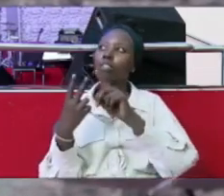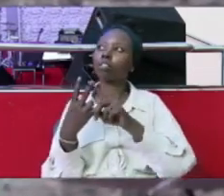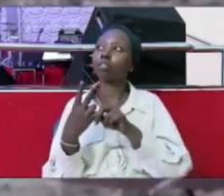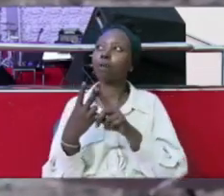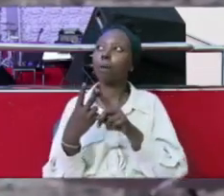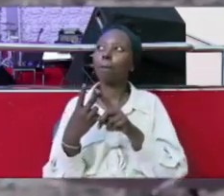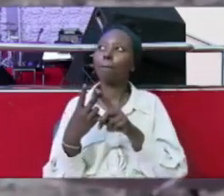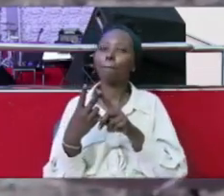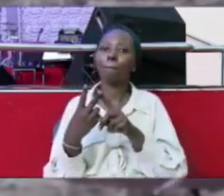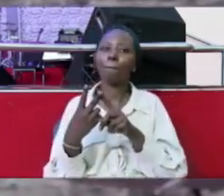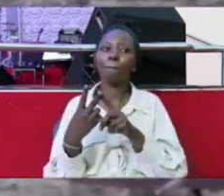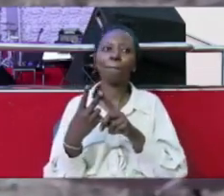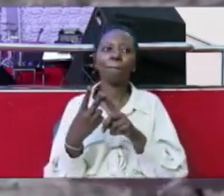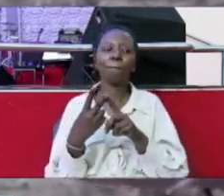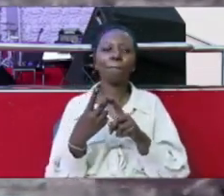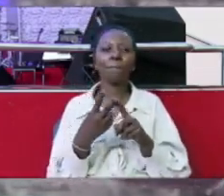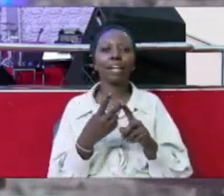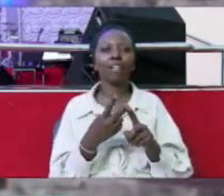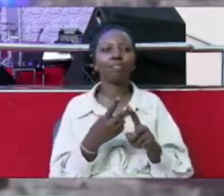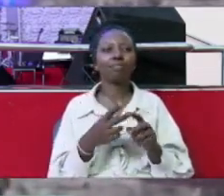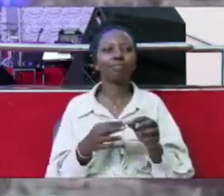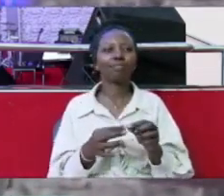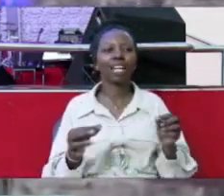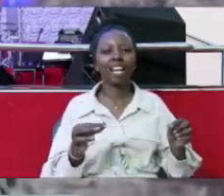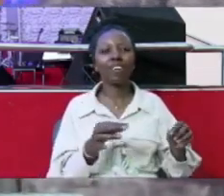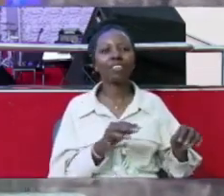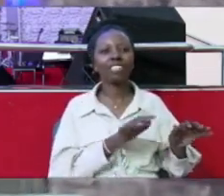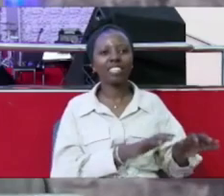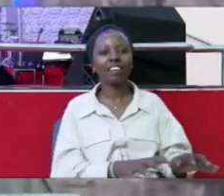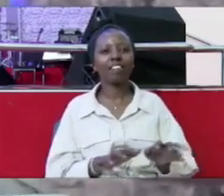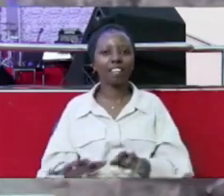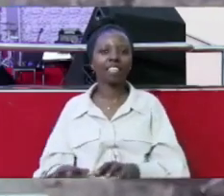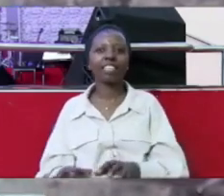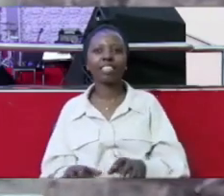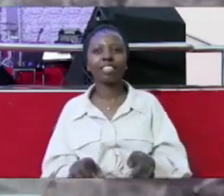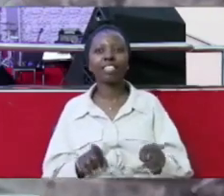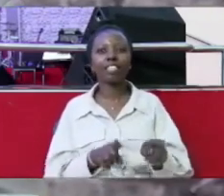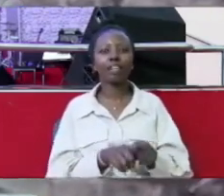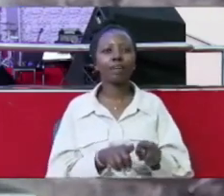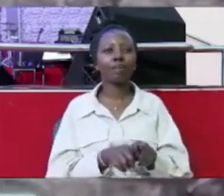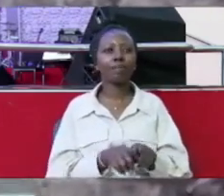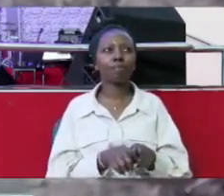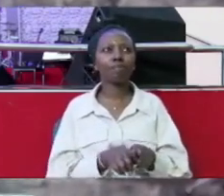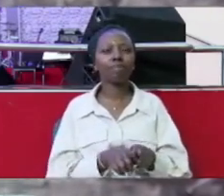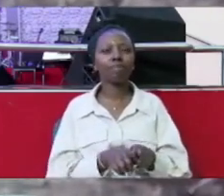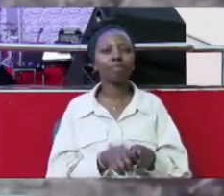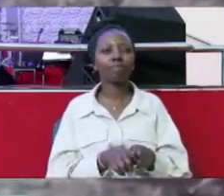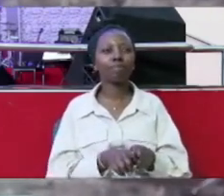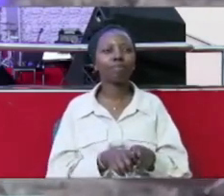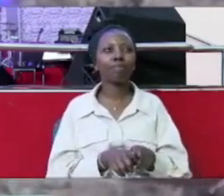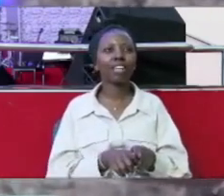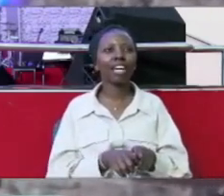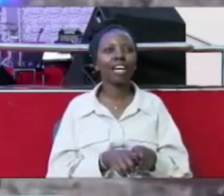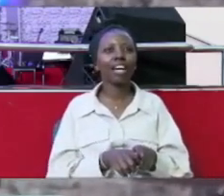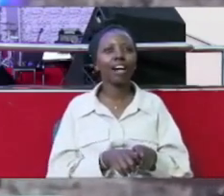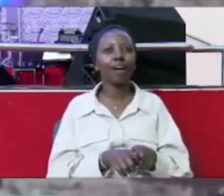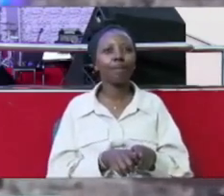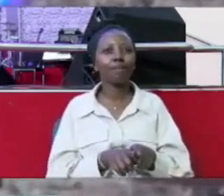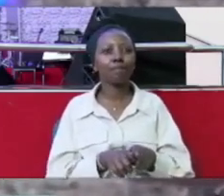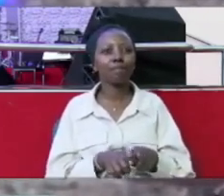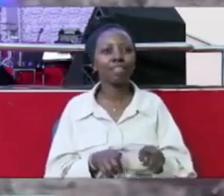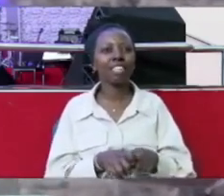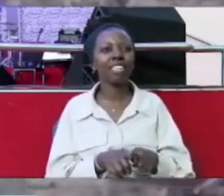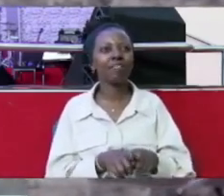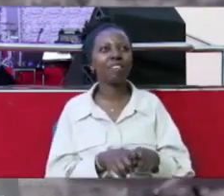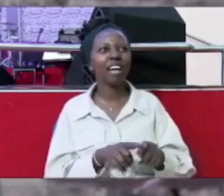Ni uvumilivu. Forbearance. Kuvumiliana. Bearing with one another. Tunavumiliana mmoja na mwingine. And that verse 13a.